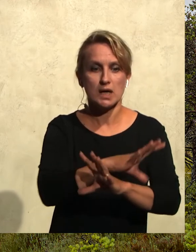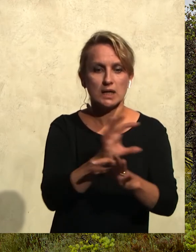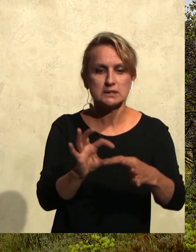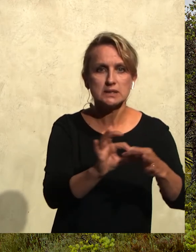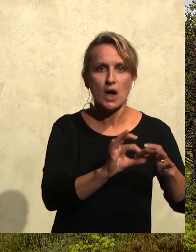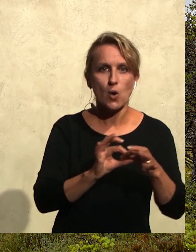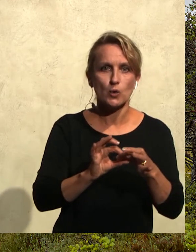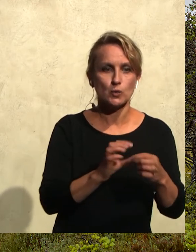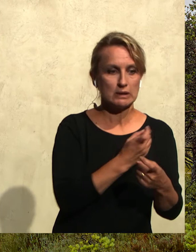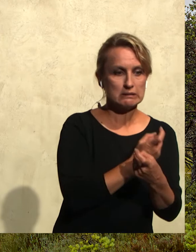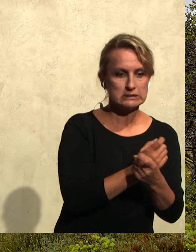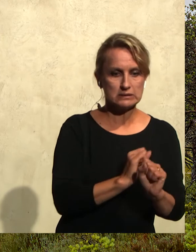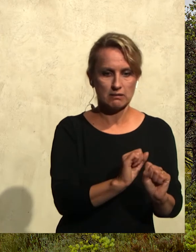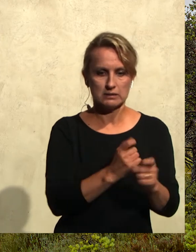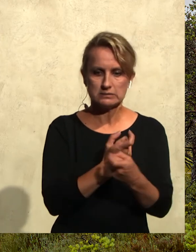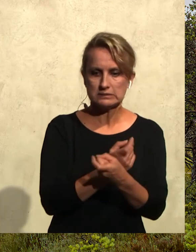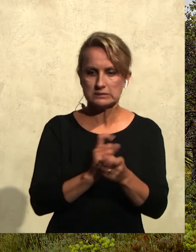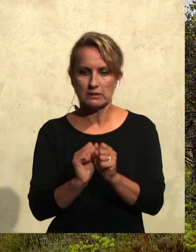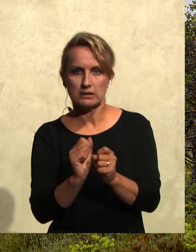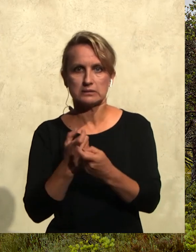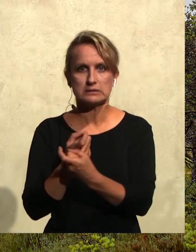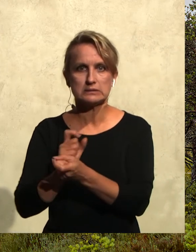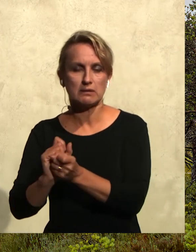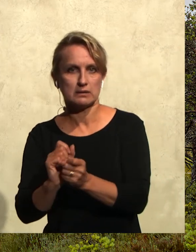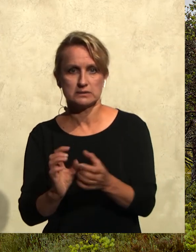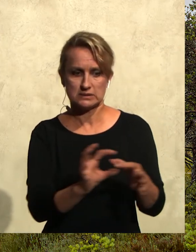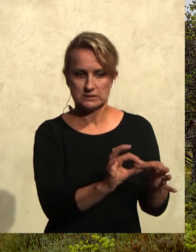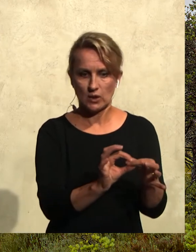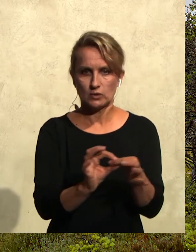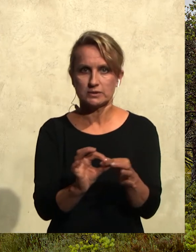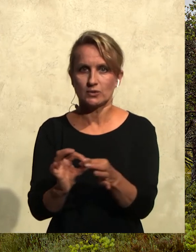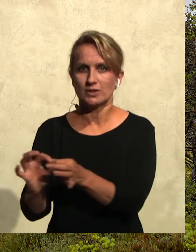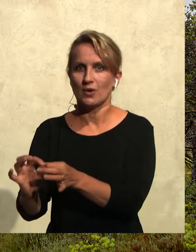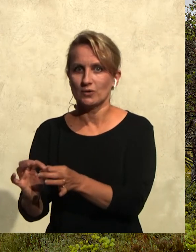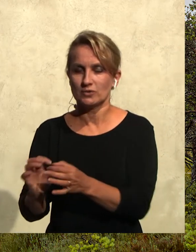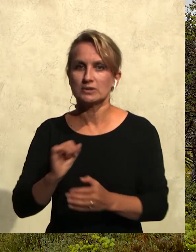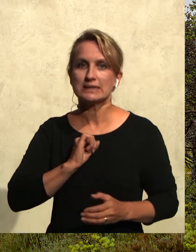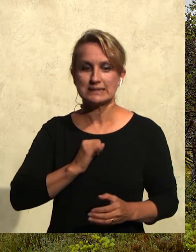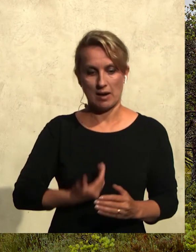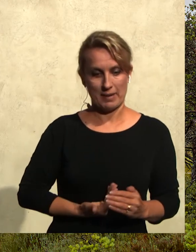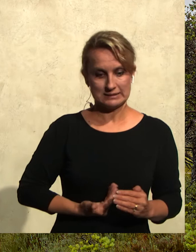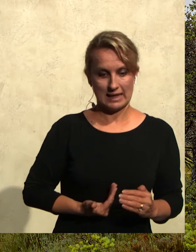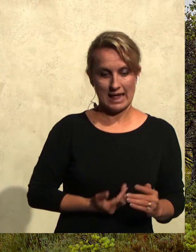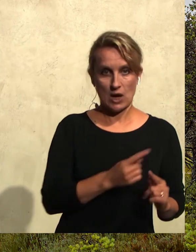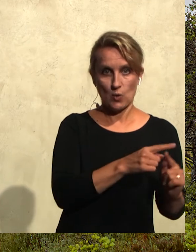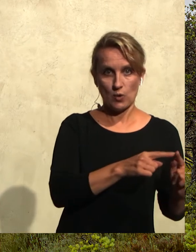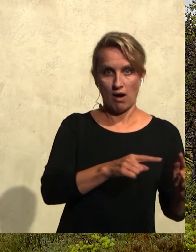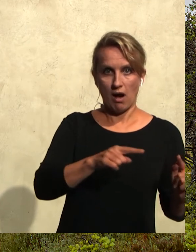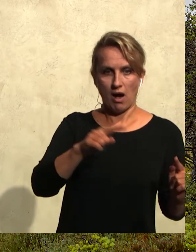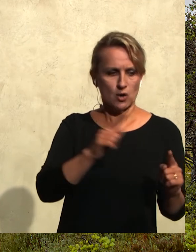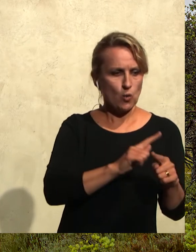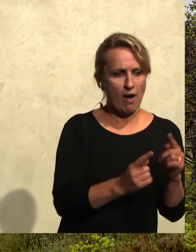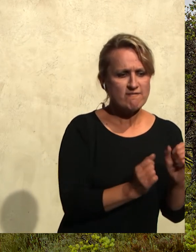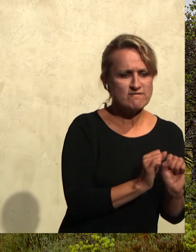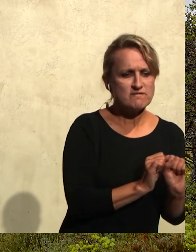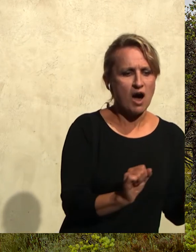to get it right early in the life course. So, if children are exposed to adverse risk factors, they will carry those